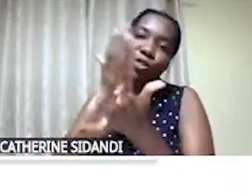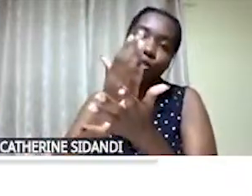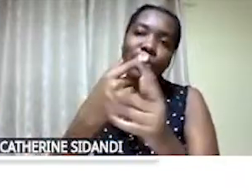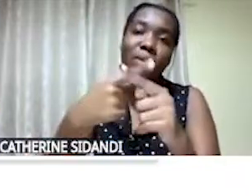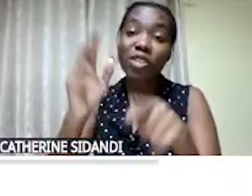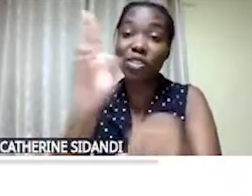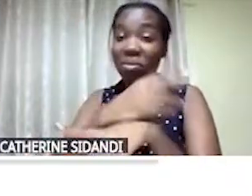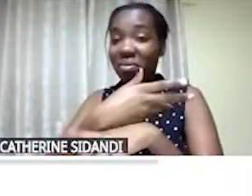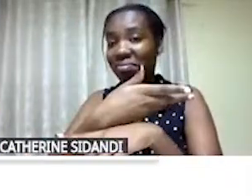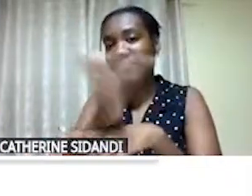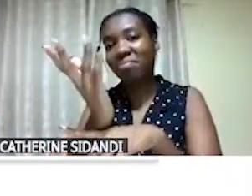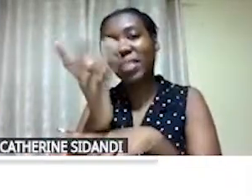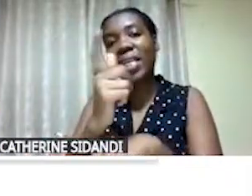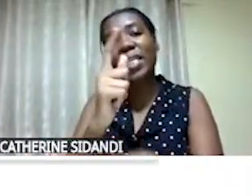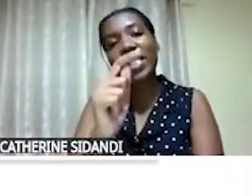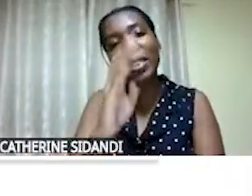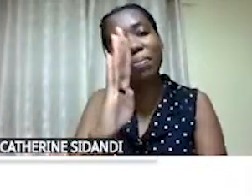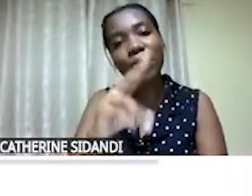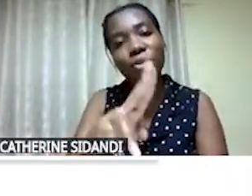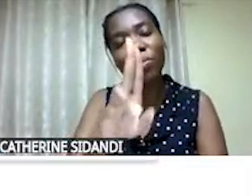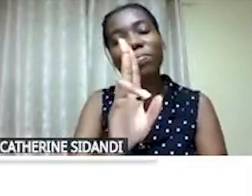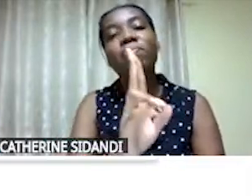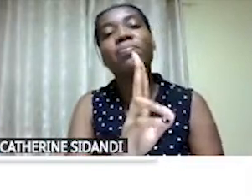call TBU, true but useless,